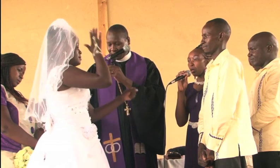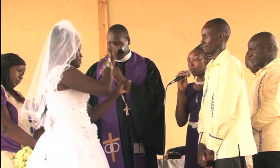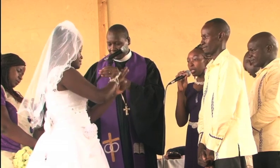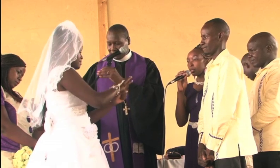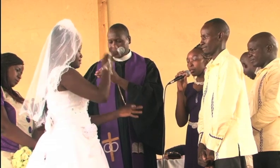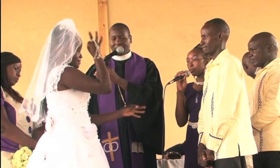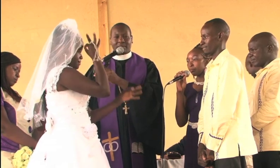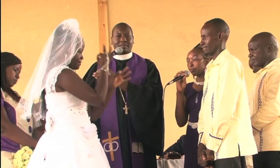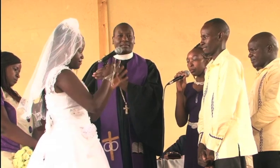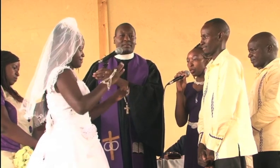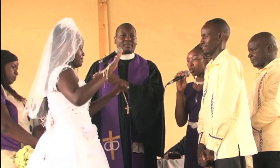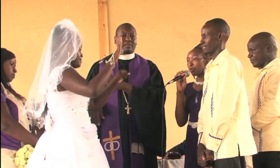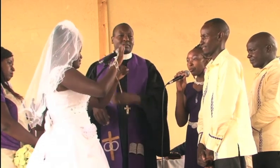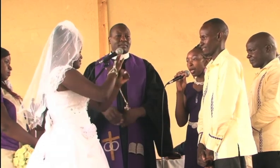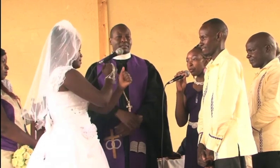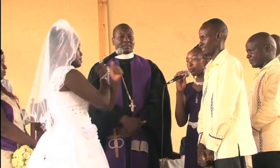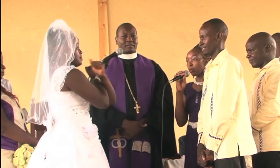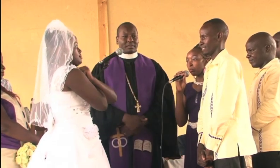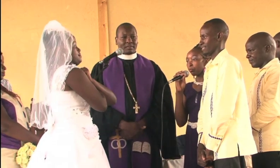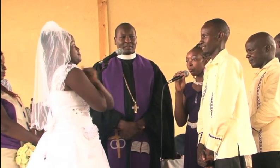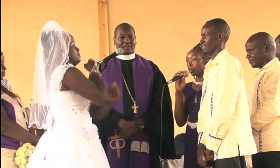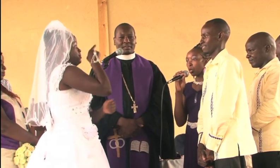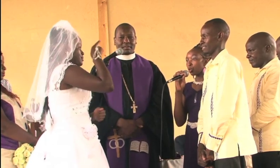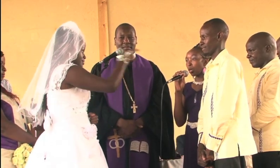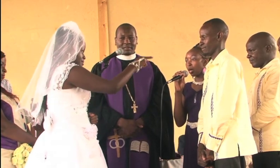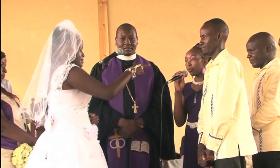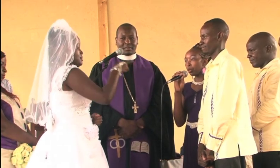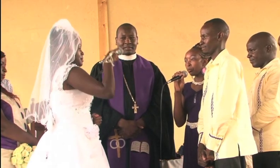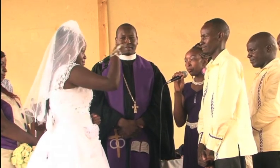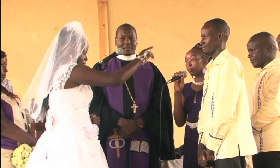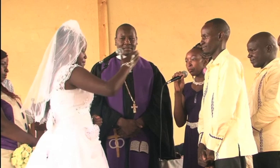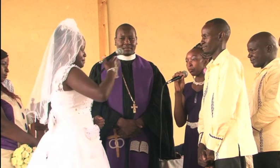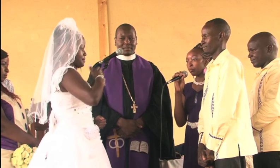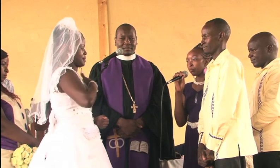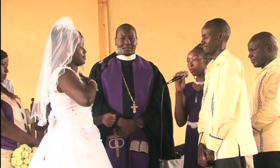Yes. I promise to be faithful, to love you.